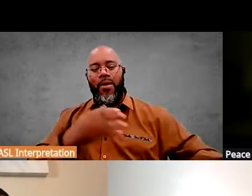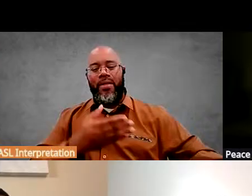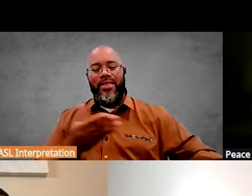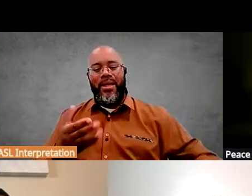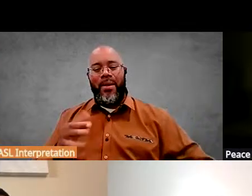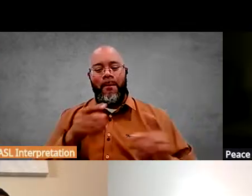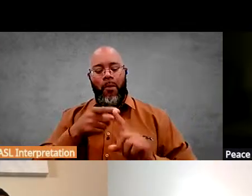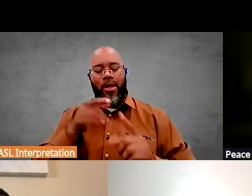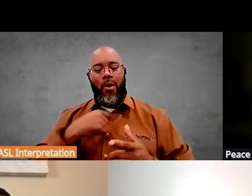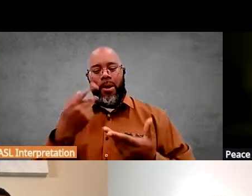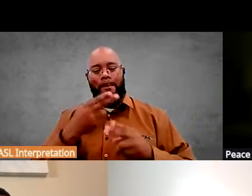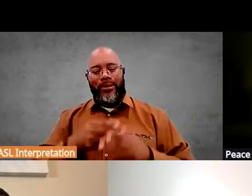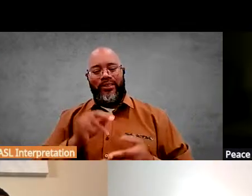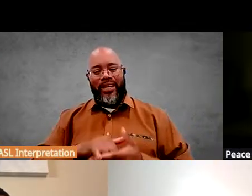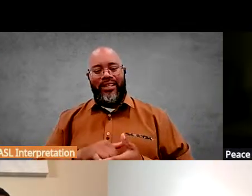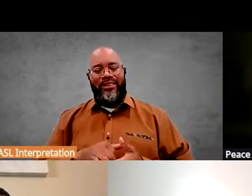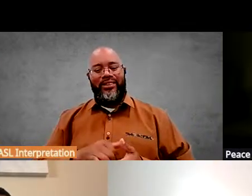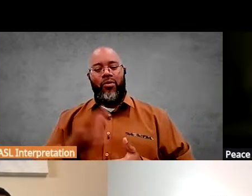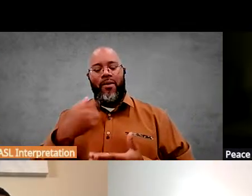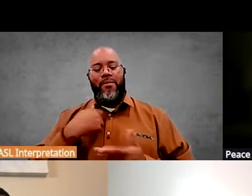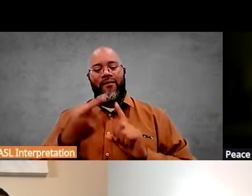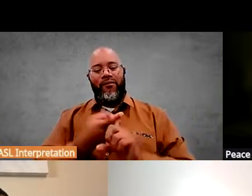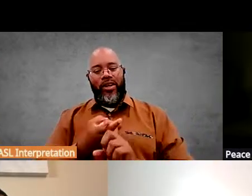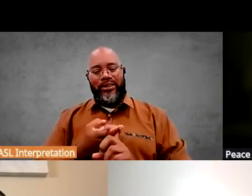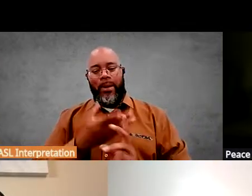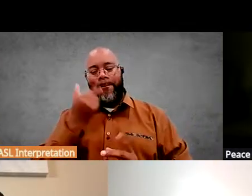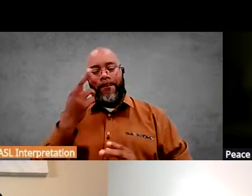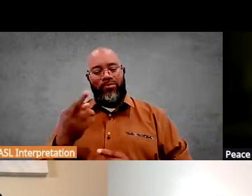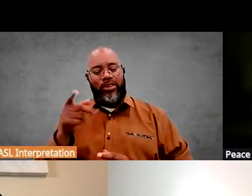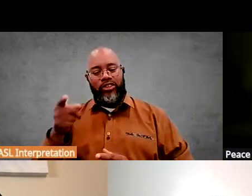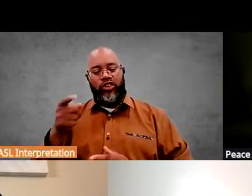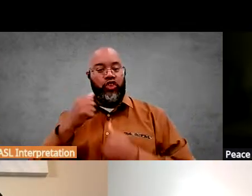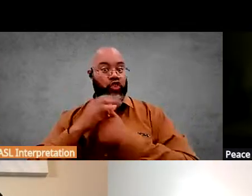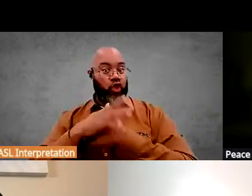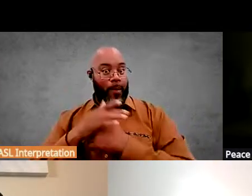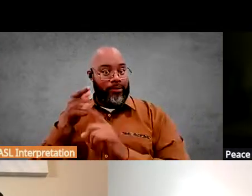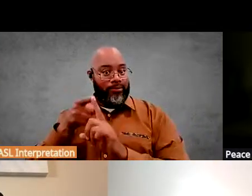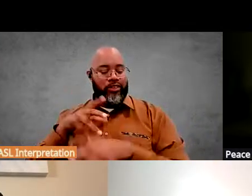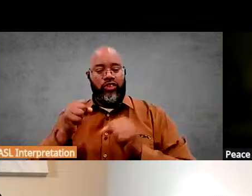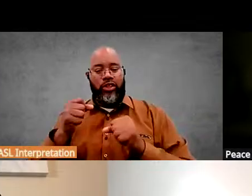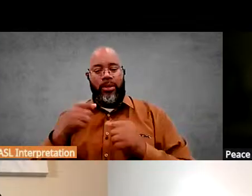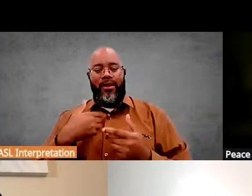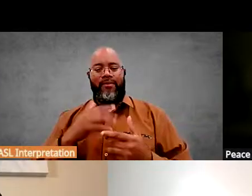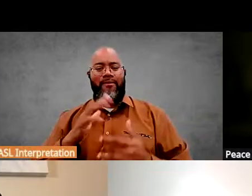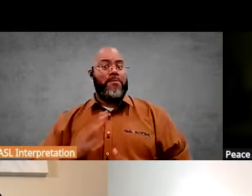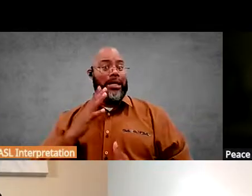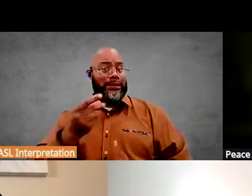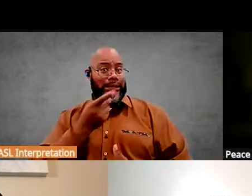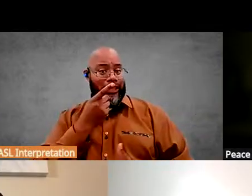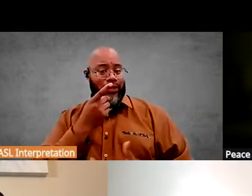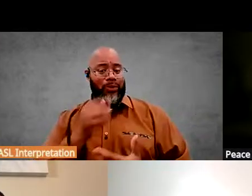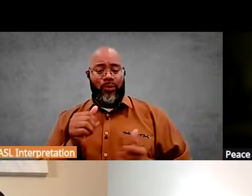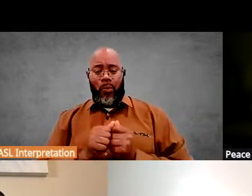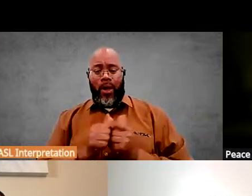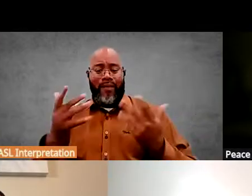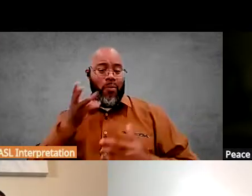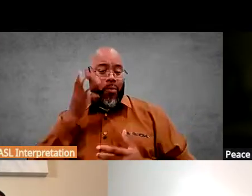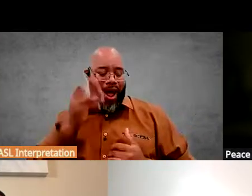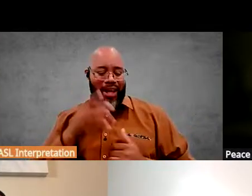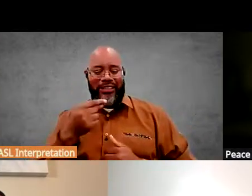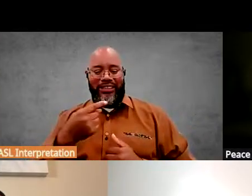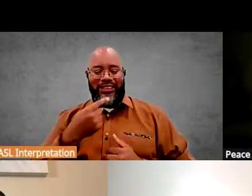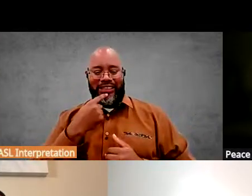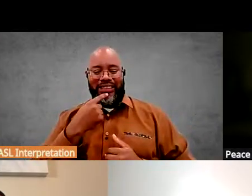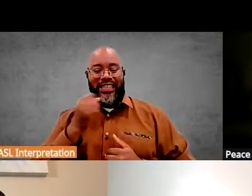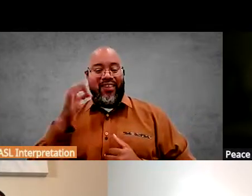why I always mention it. It was one of my friends, best friends. She's German. She took me out for a fancy dinner, which was Greek, with a tons of wine. And she said, if